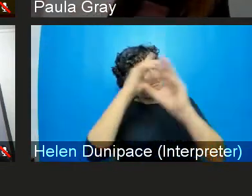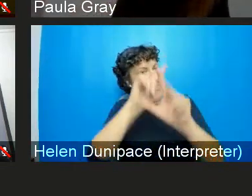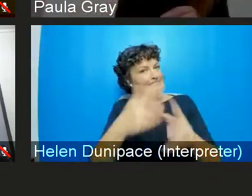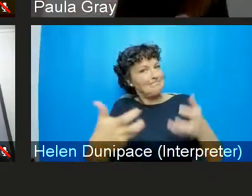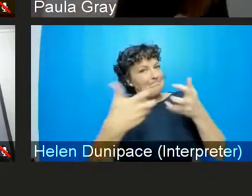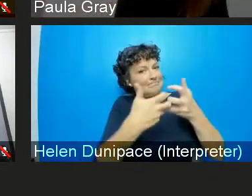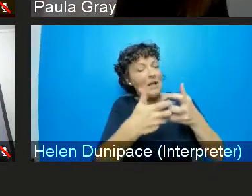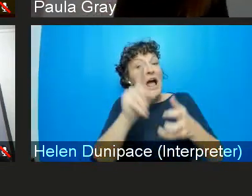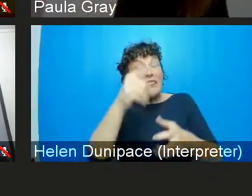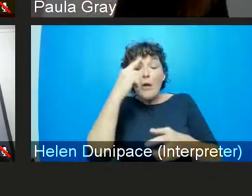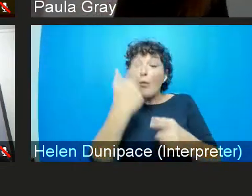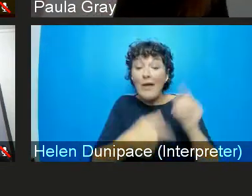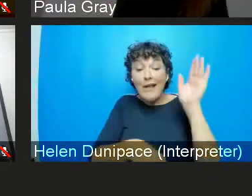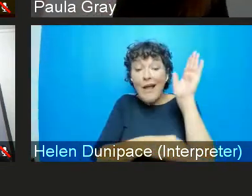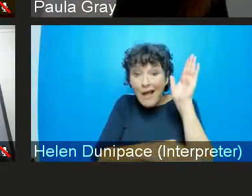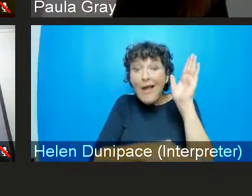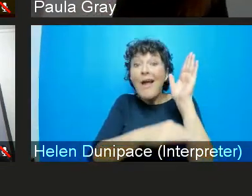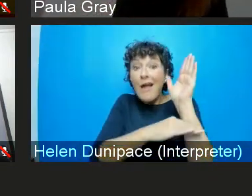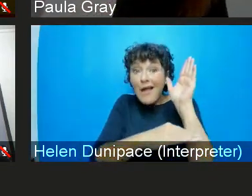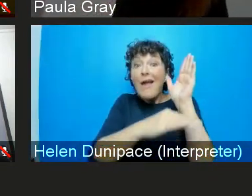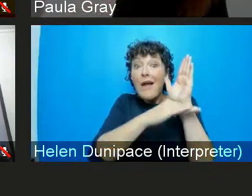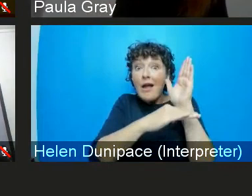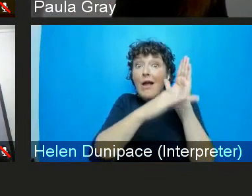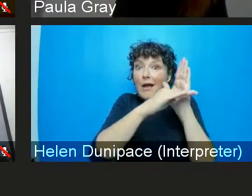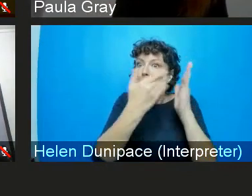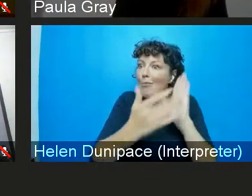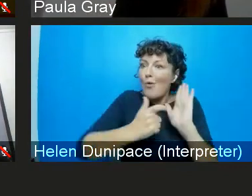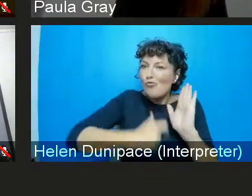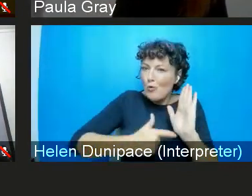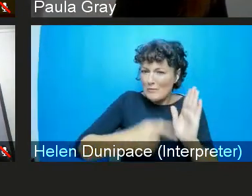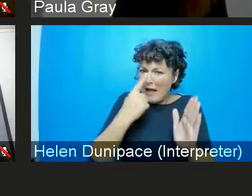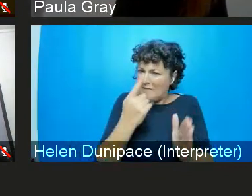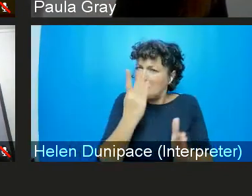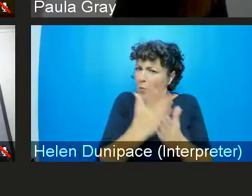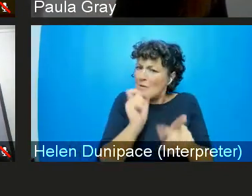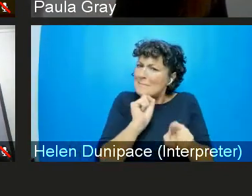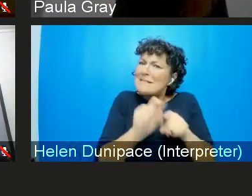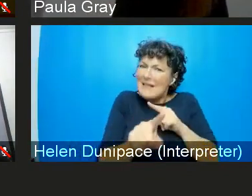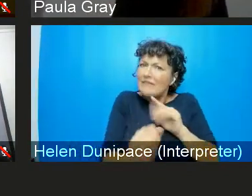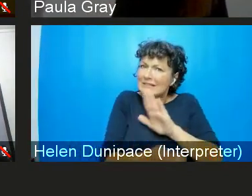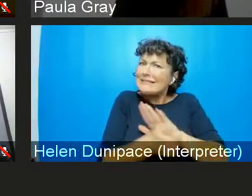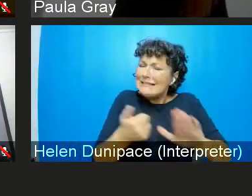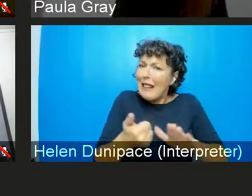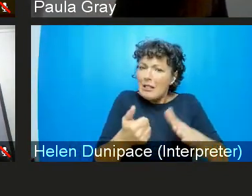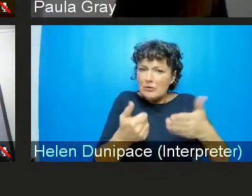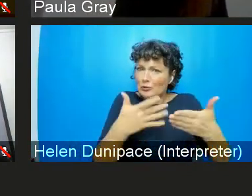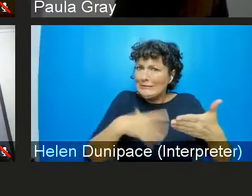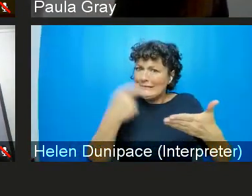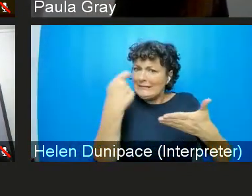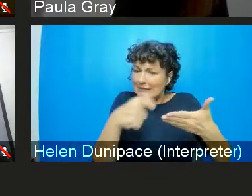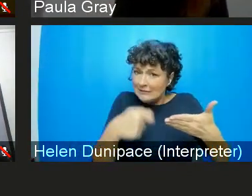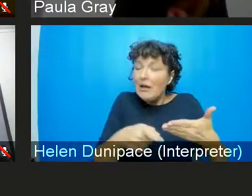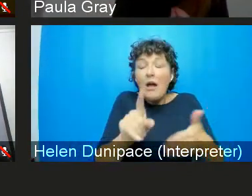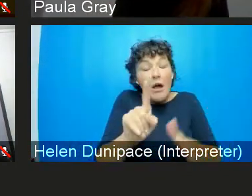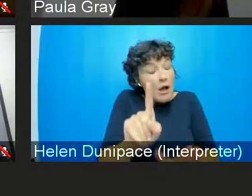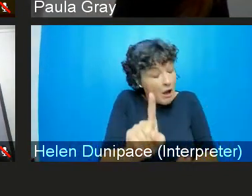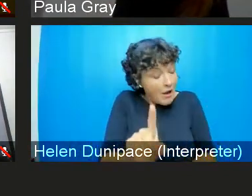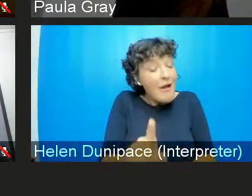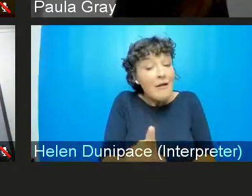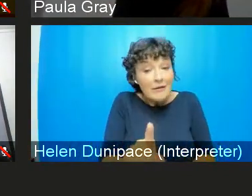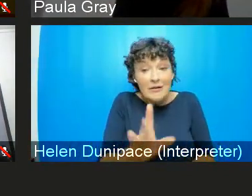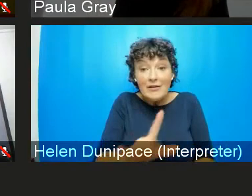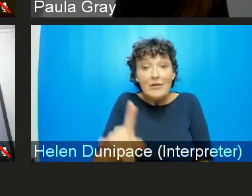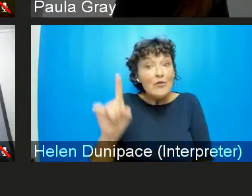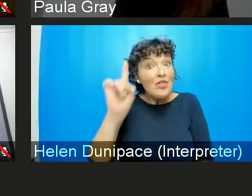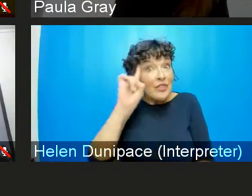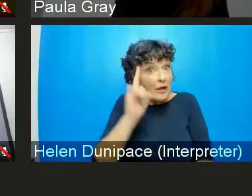experienced roles where there's a more defined sort of set of skills and experience that you're looking for, again, we find there's certain roles